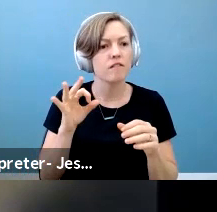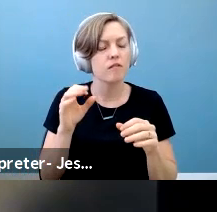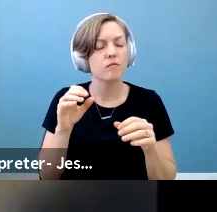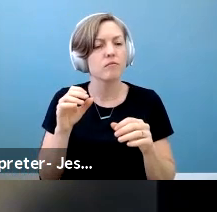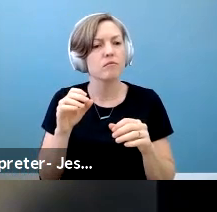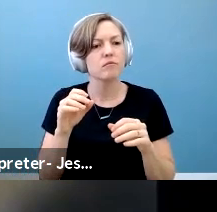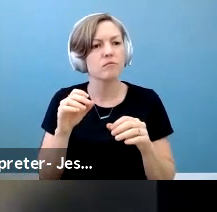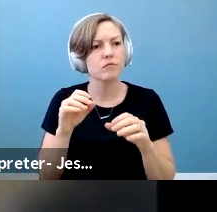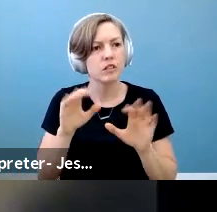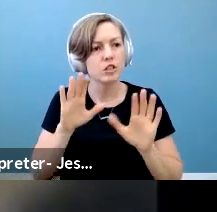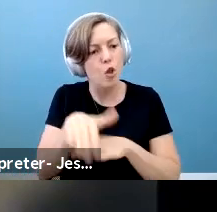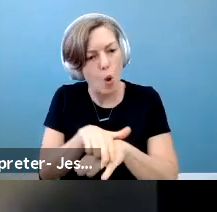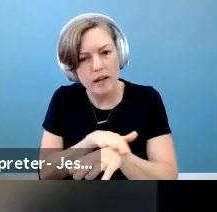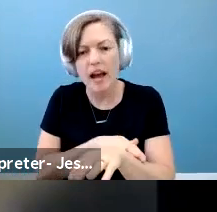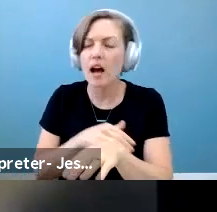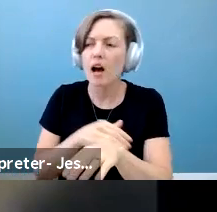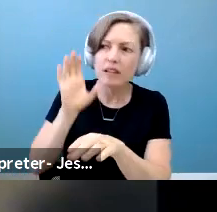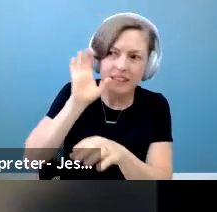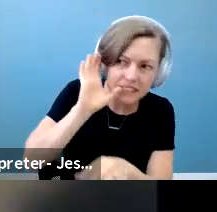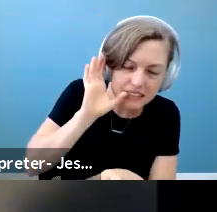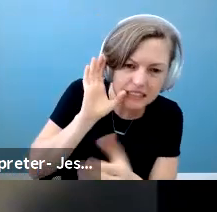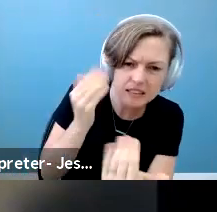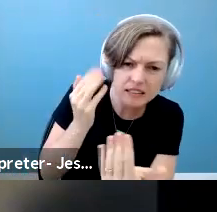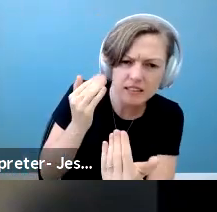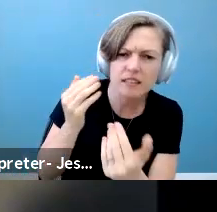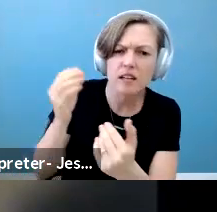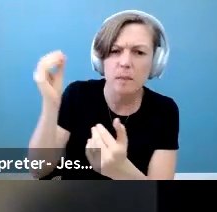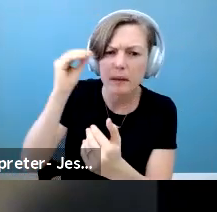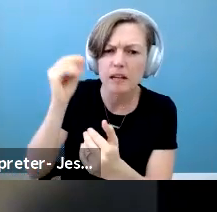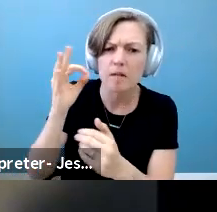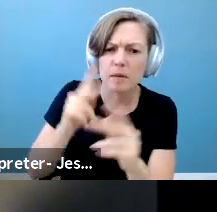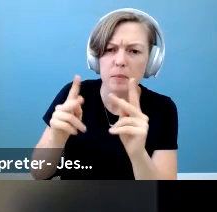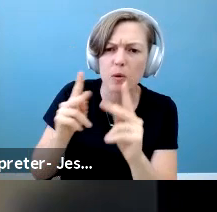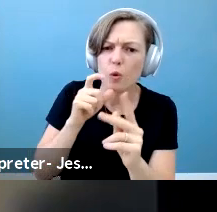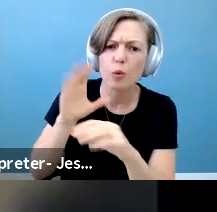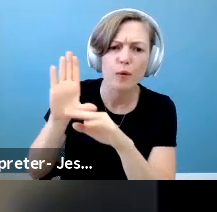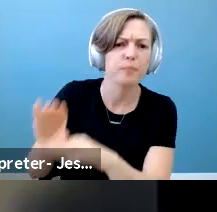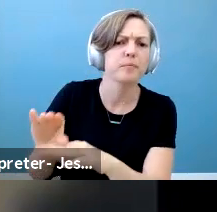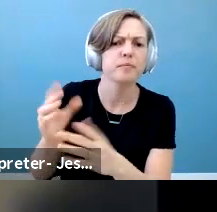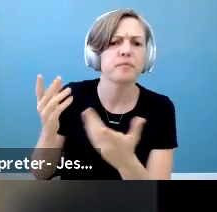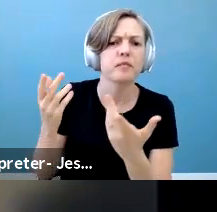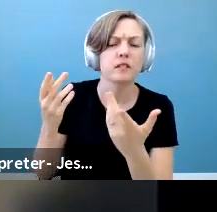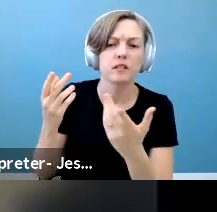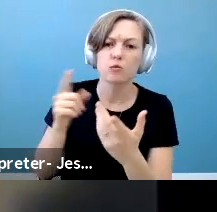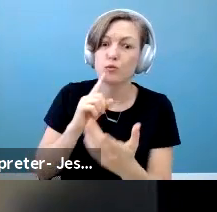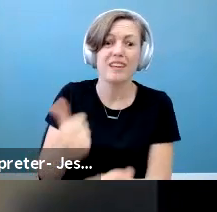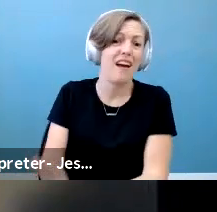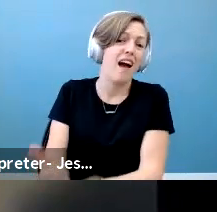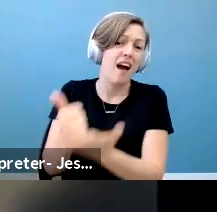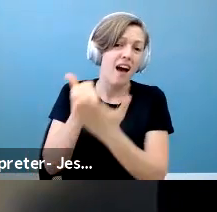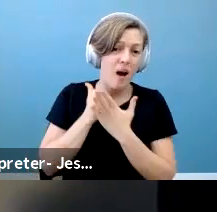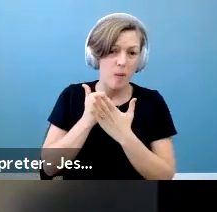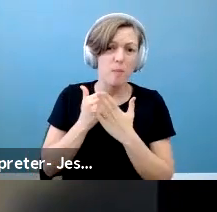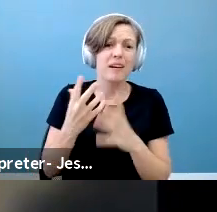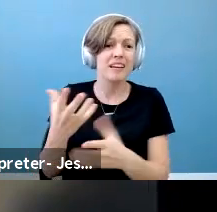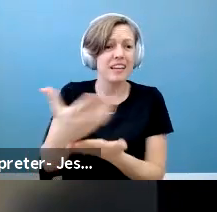to people whose voices are less heard is, a very helpful way to get information